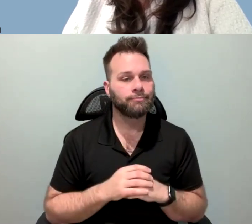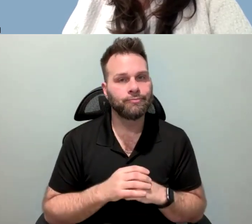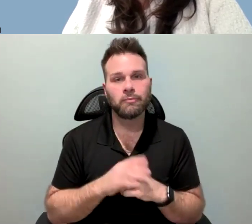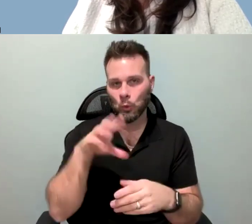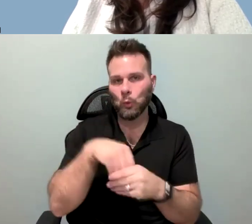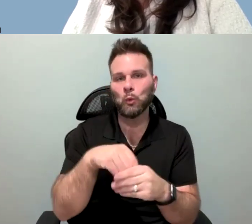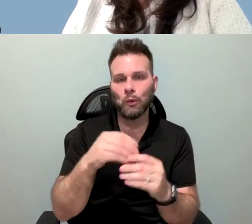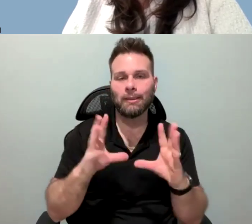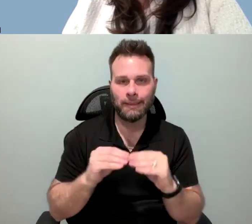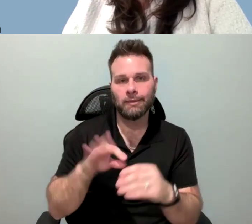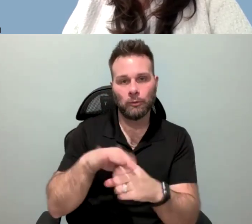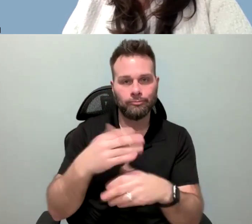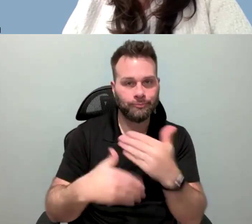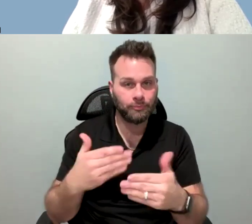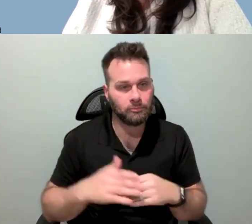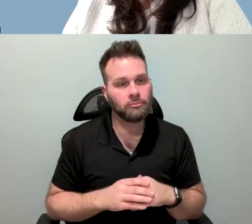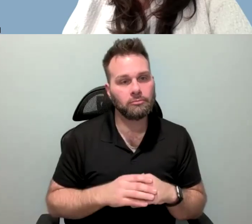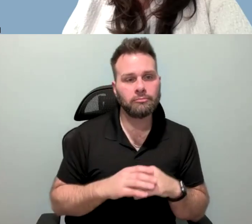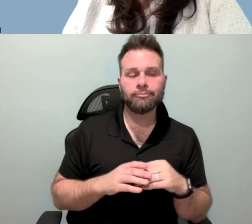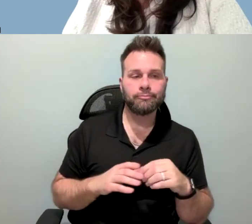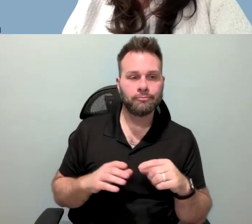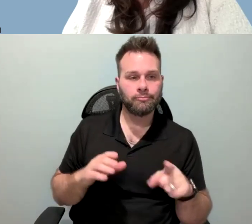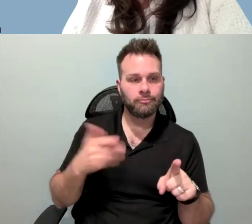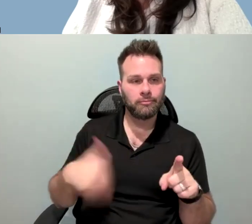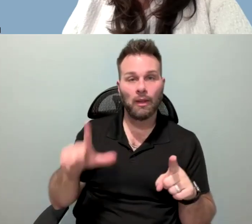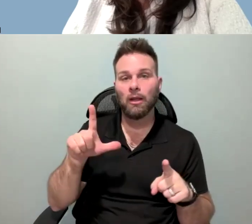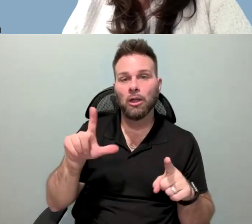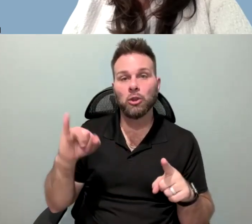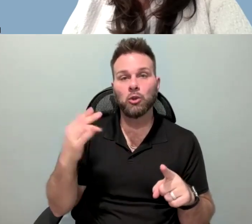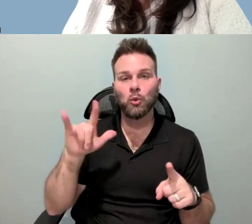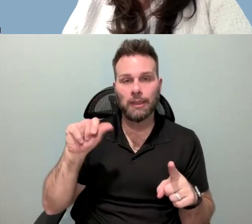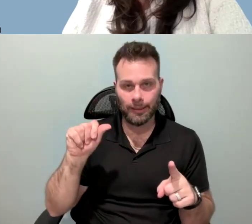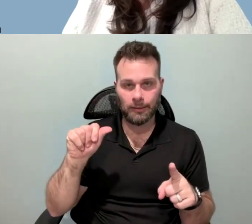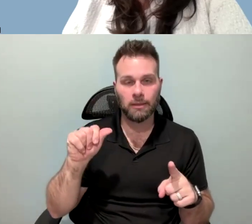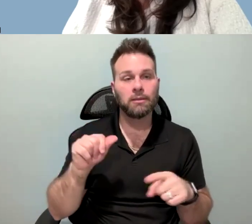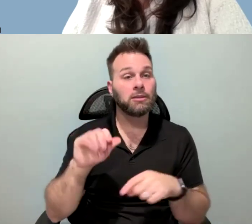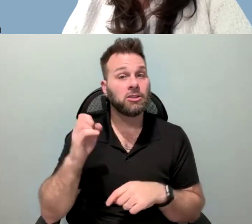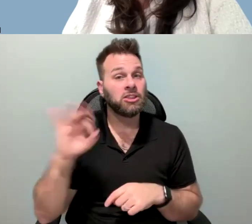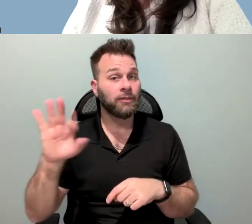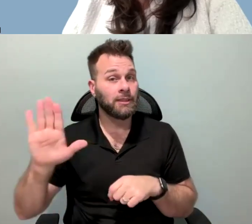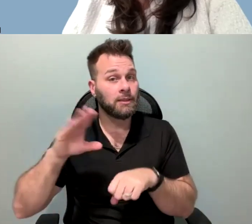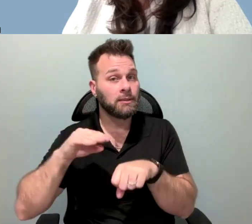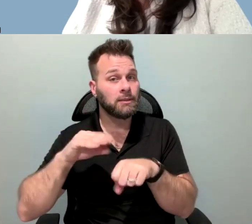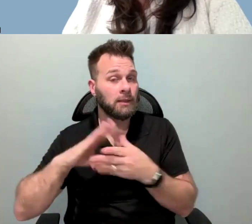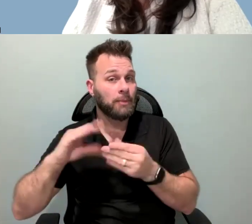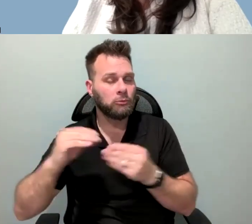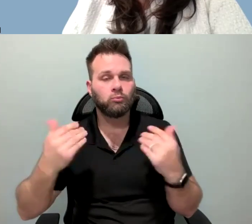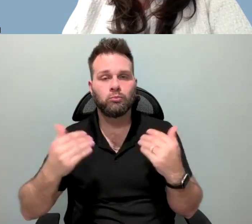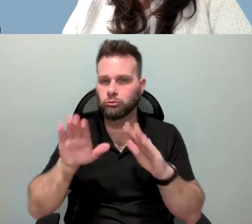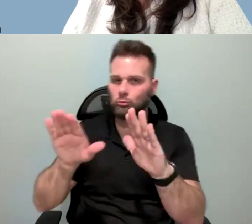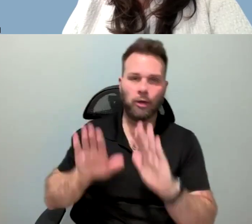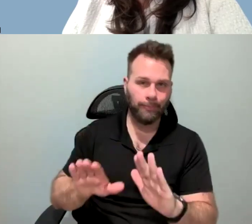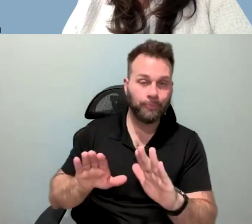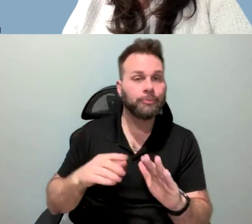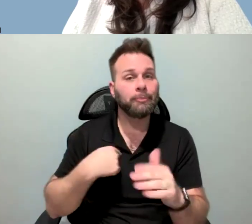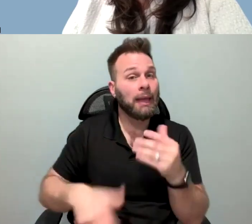This is Julia. I think Jeff is giving great guidance here. The only thing that I would add is that, for